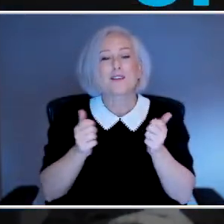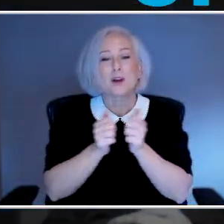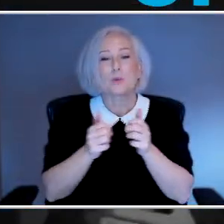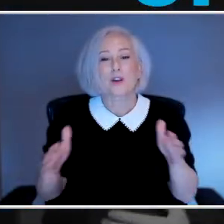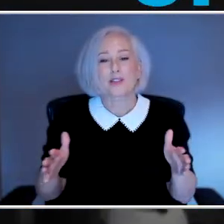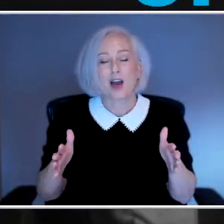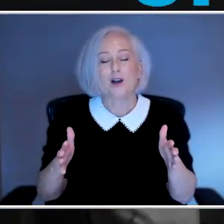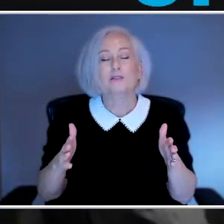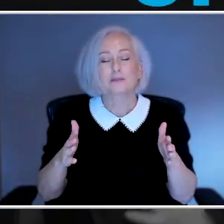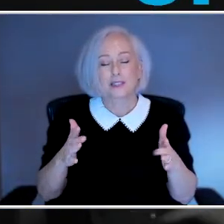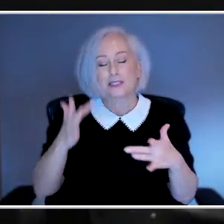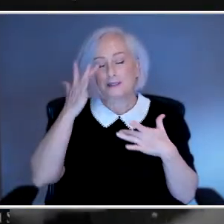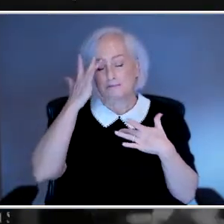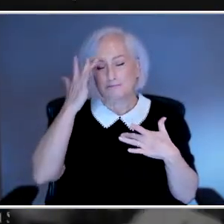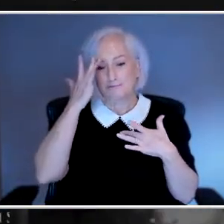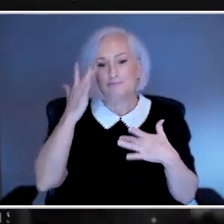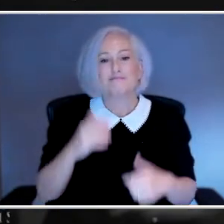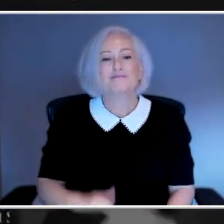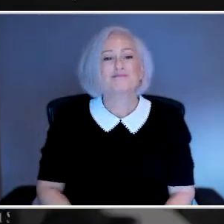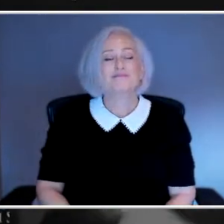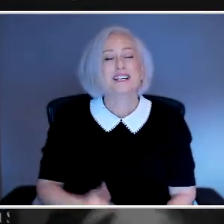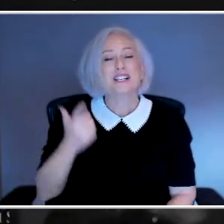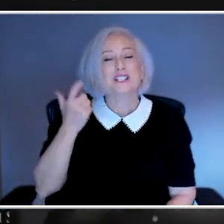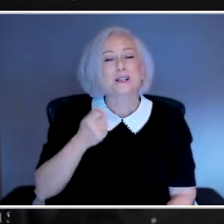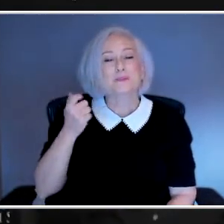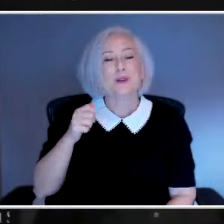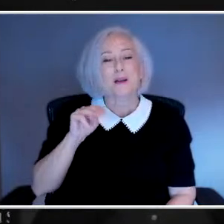Subscribe to our Morning Medical Update and Open